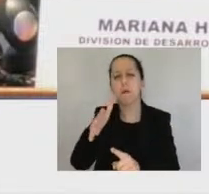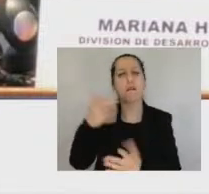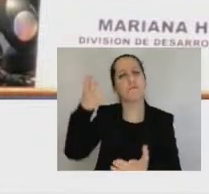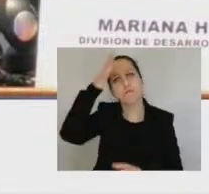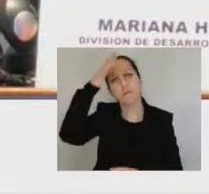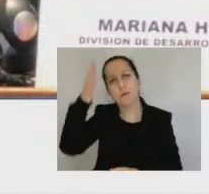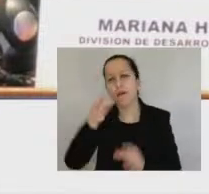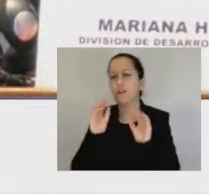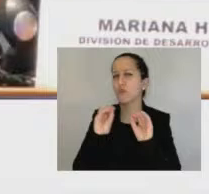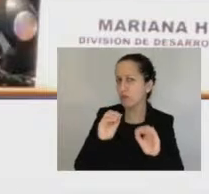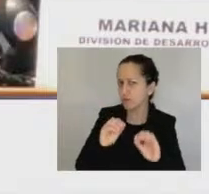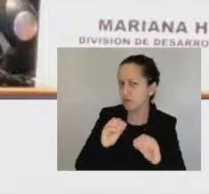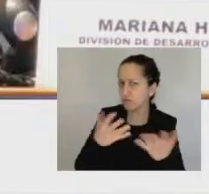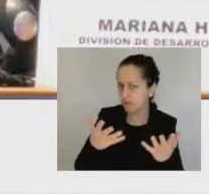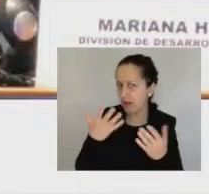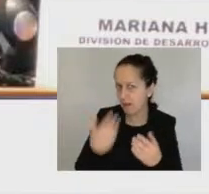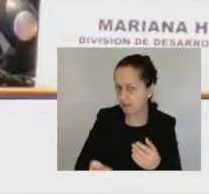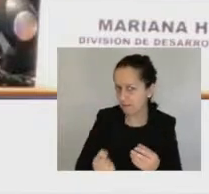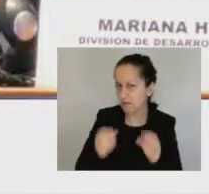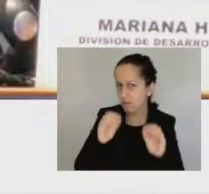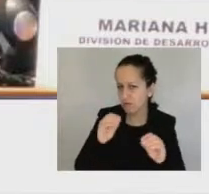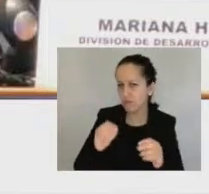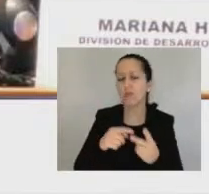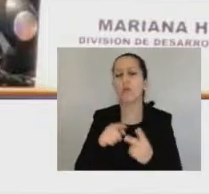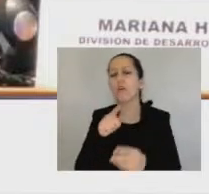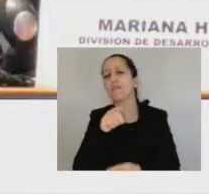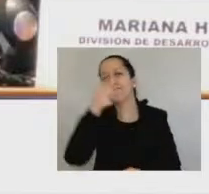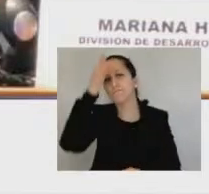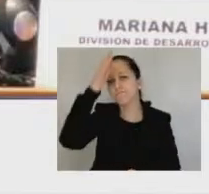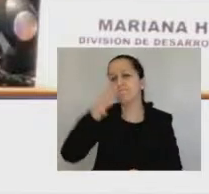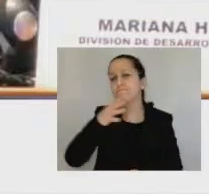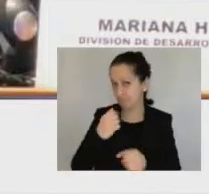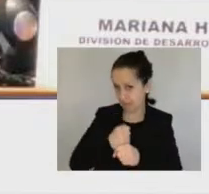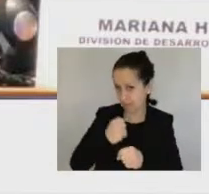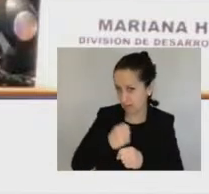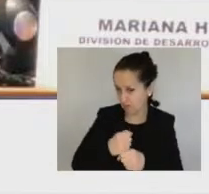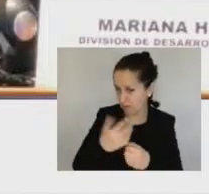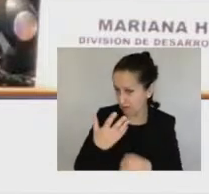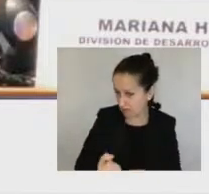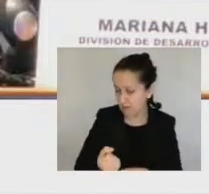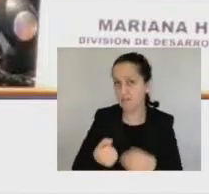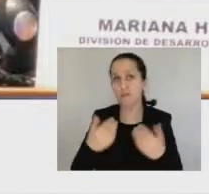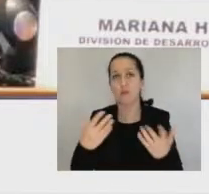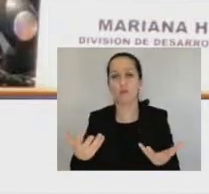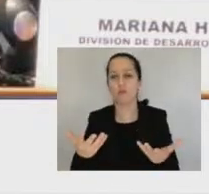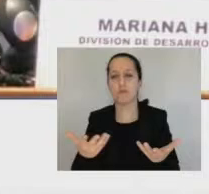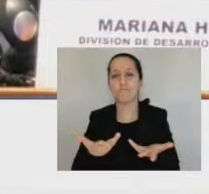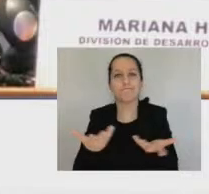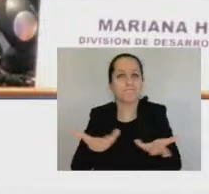parents, their occupation, gender,